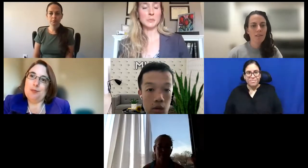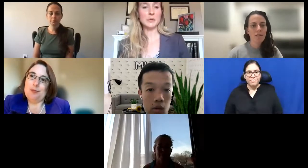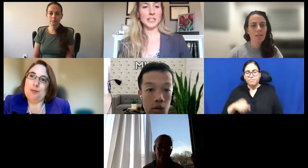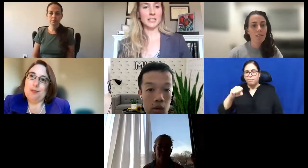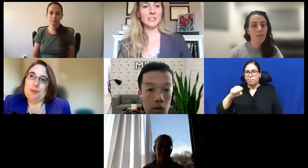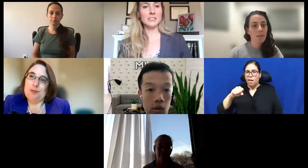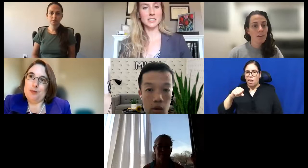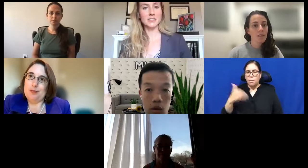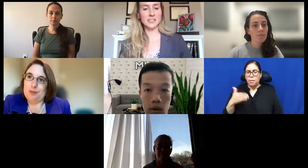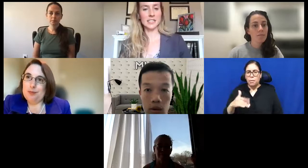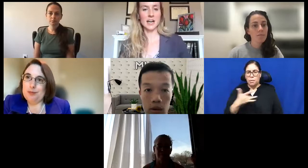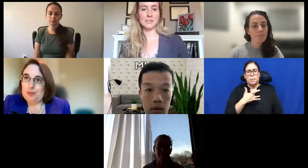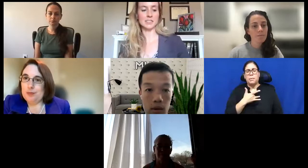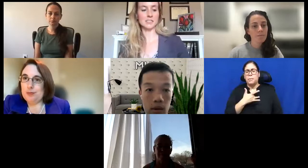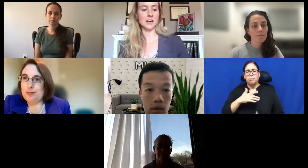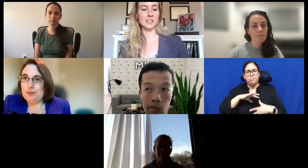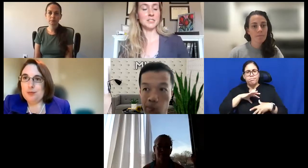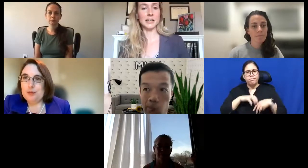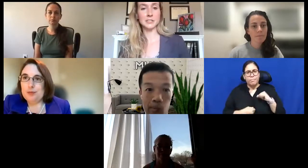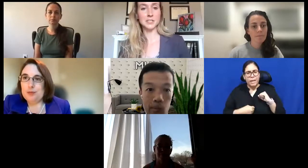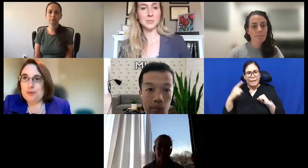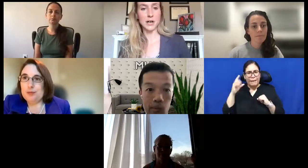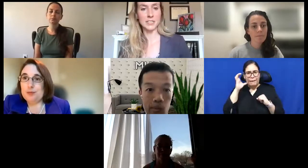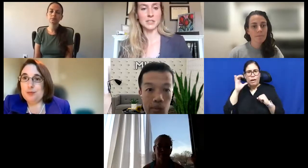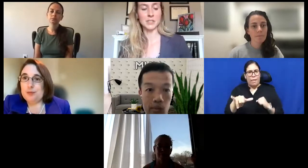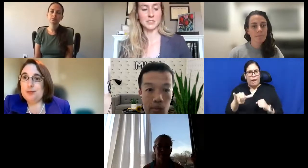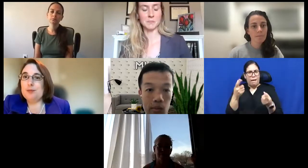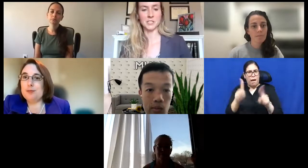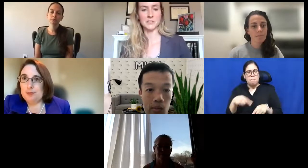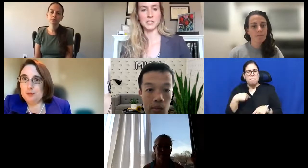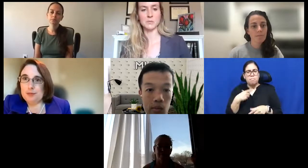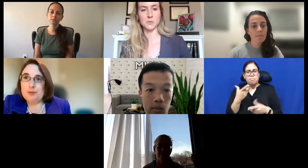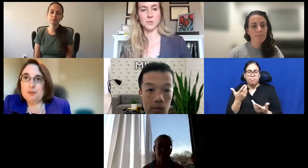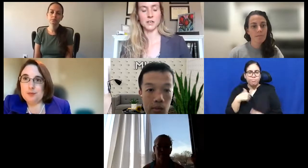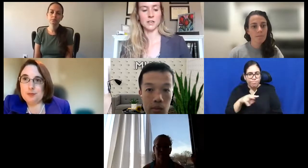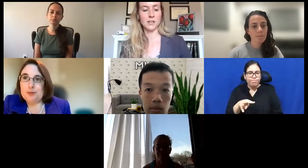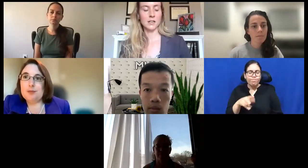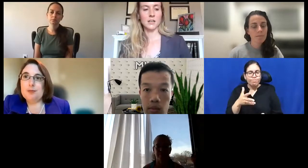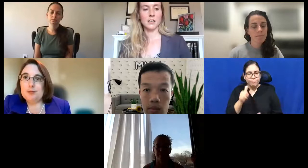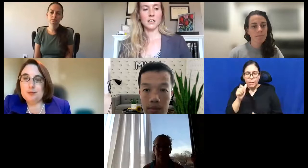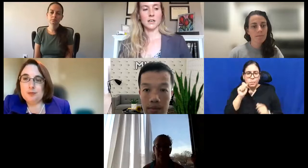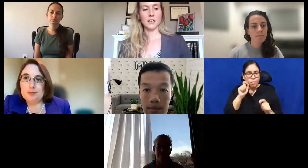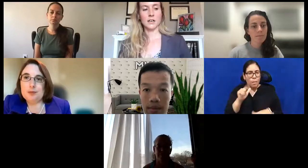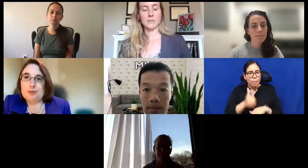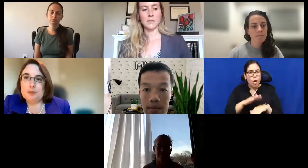It's heartbreaking to hear that happens. It's not entirely surprising based on what I've seen before.